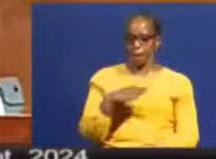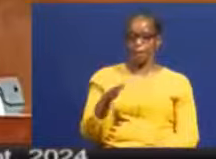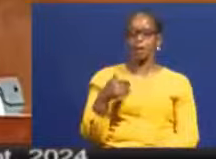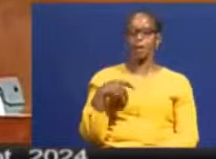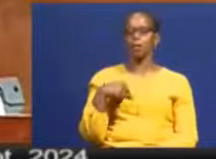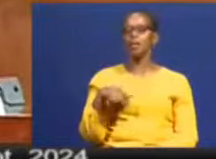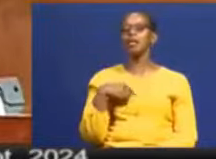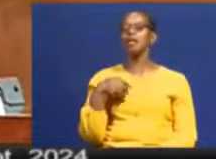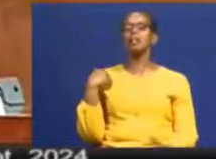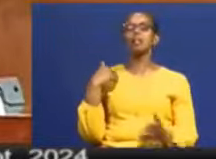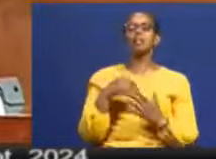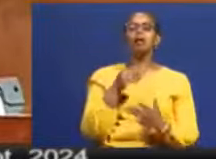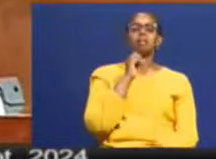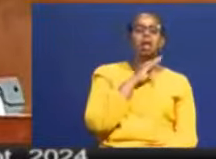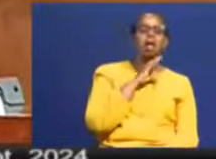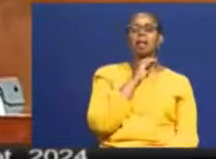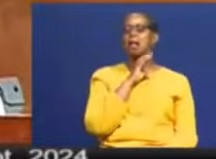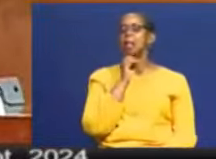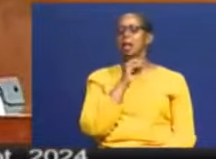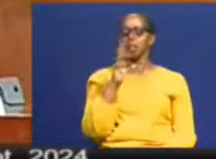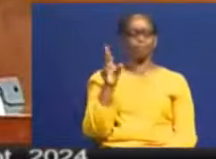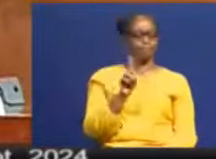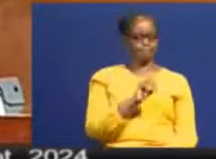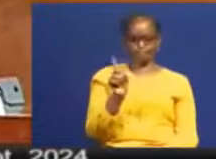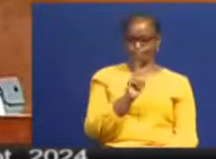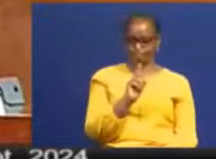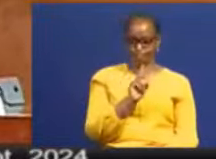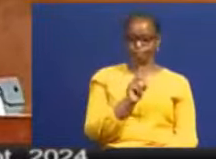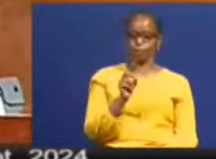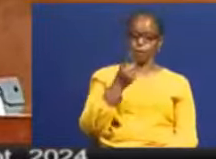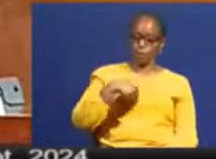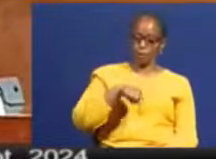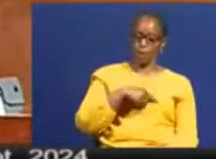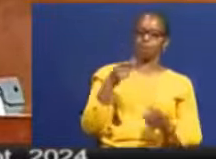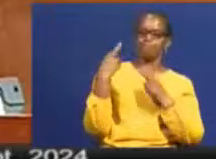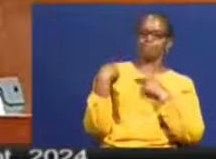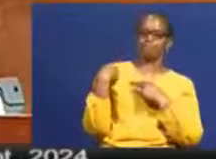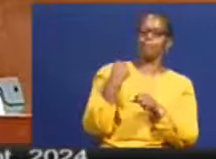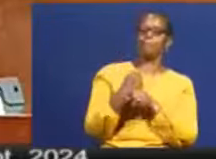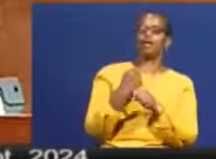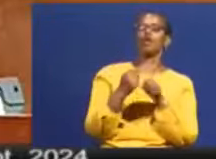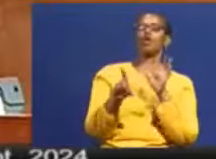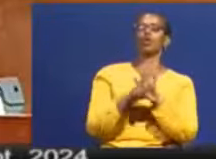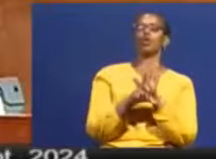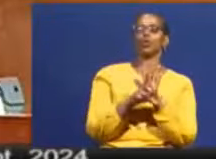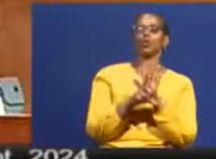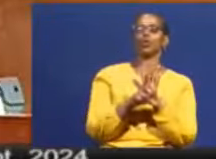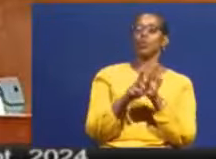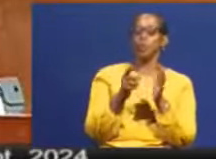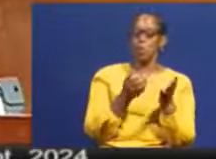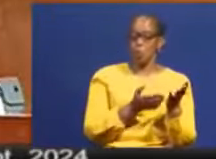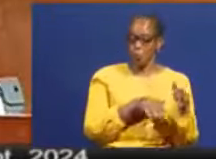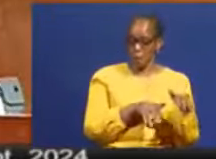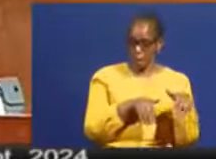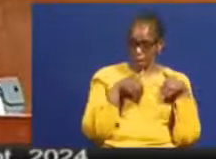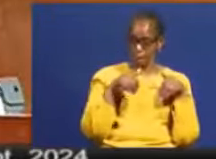are the ones who make the laws in this house, Mr. Speaker. We will not wait for an ADCO report to